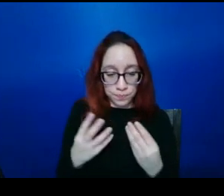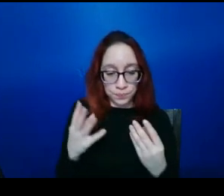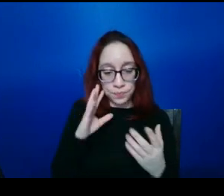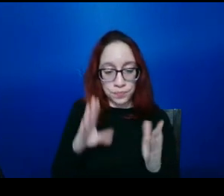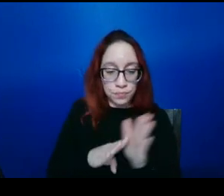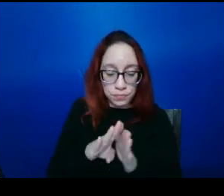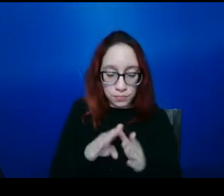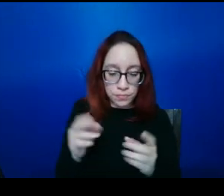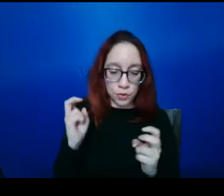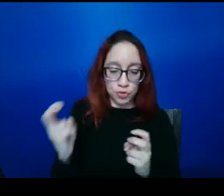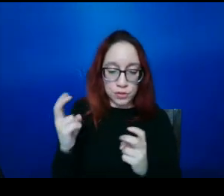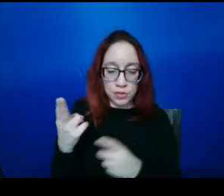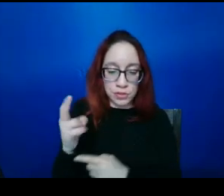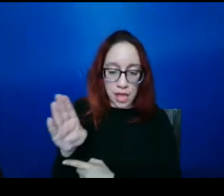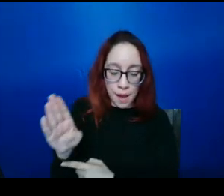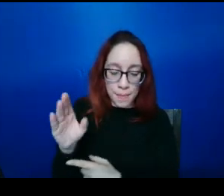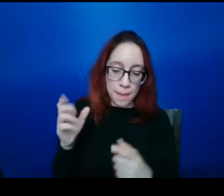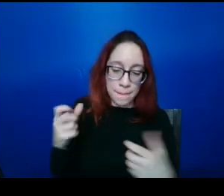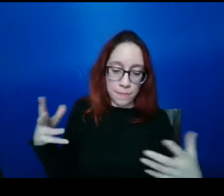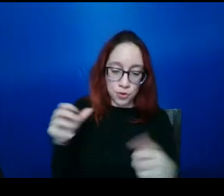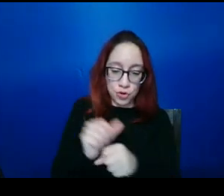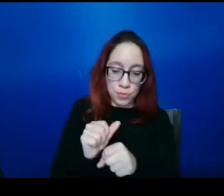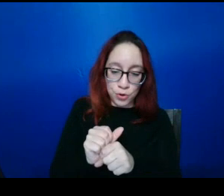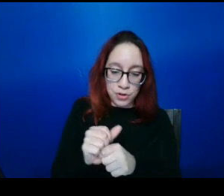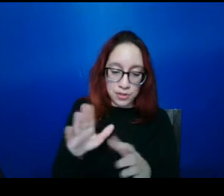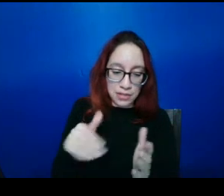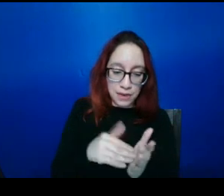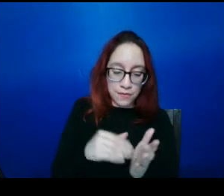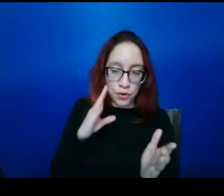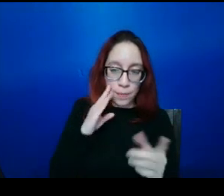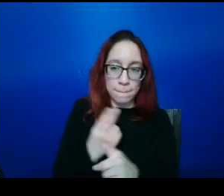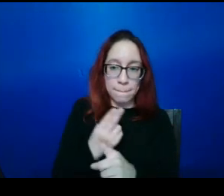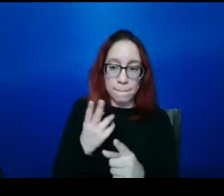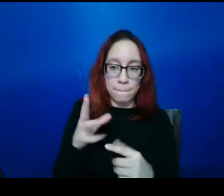hubs and mayor employment center and mixed-use developments.